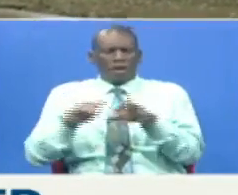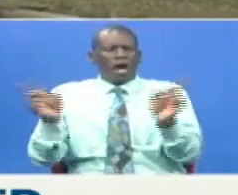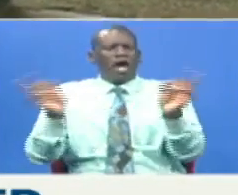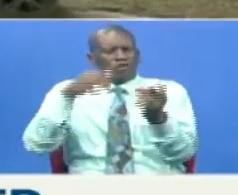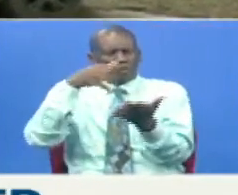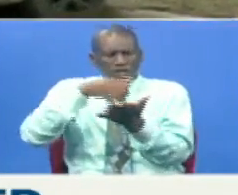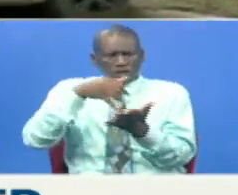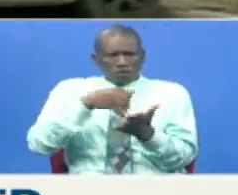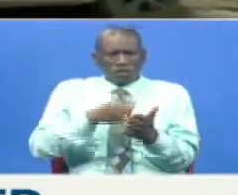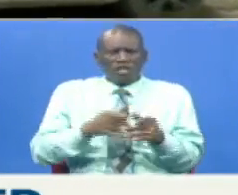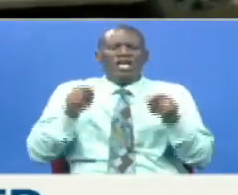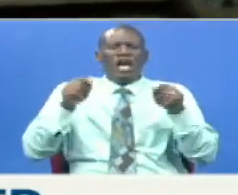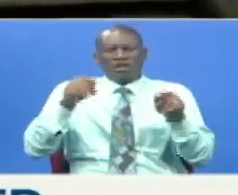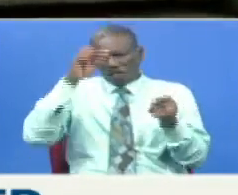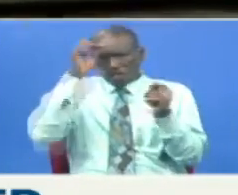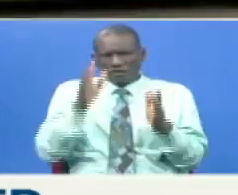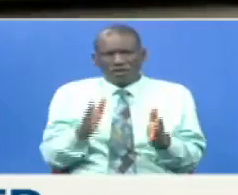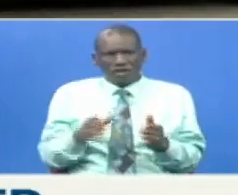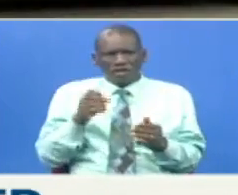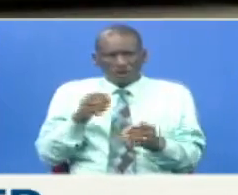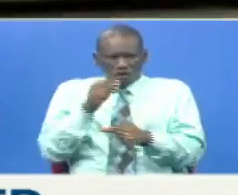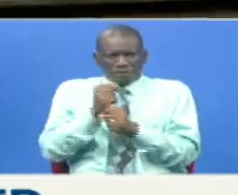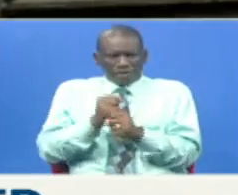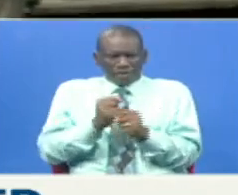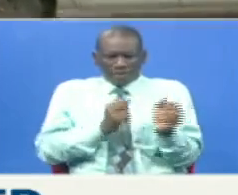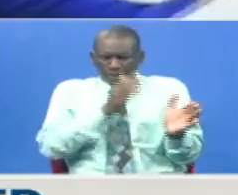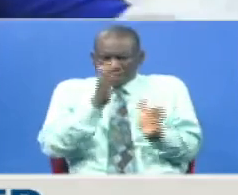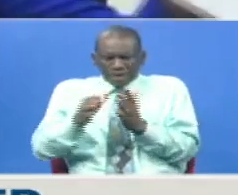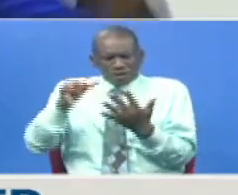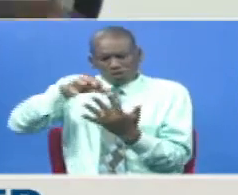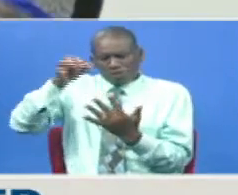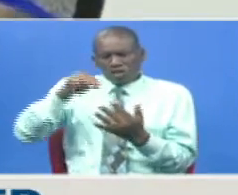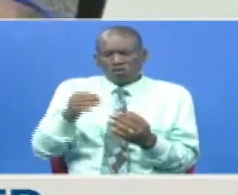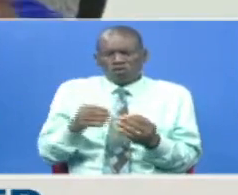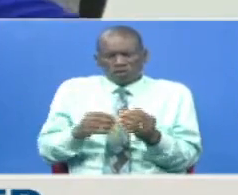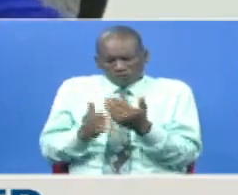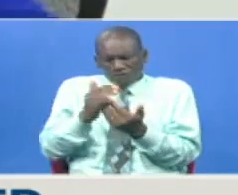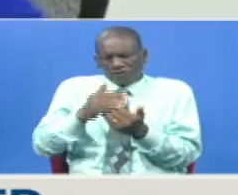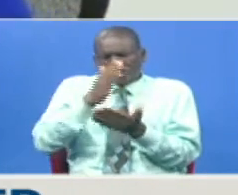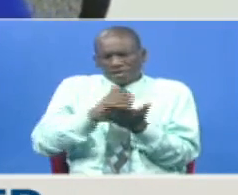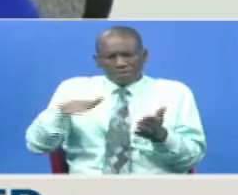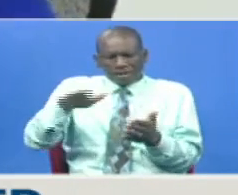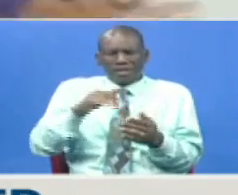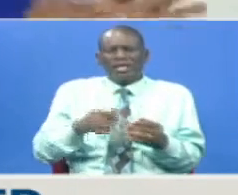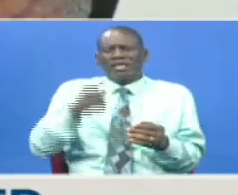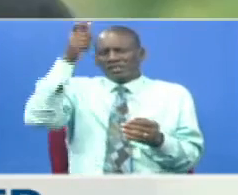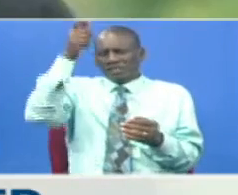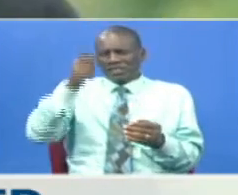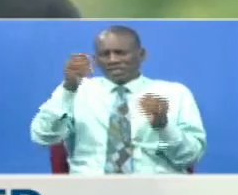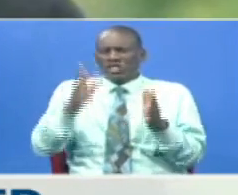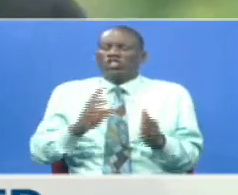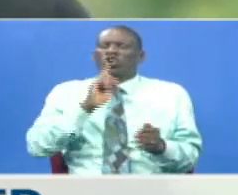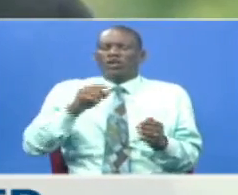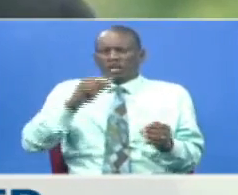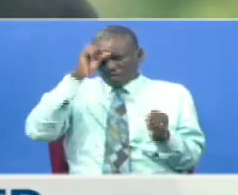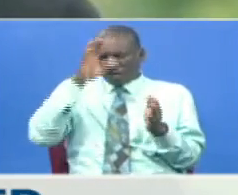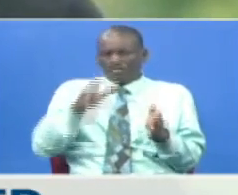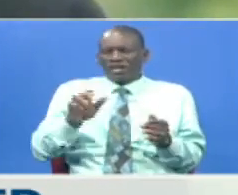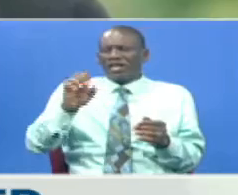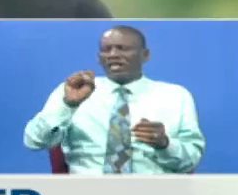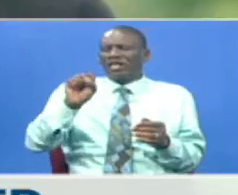inclusive, accusing the governor of making skewed nominations. In her ruling, Justice Helen Wasilwa ordered Governor Kihika